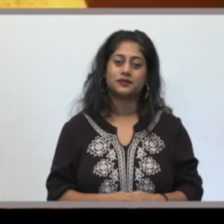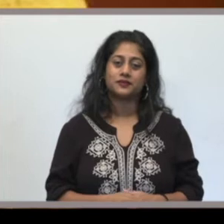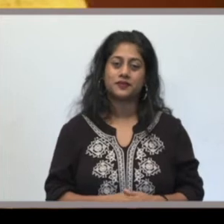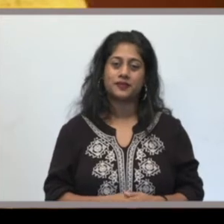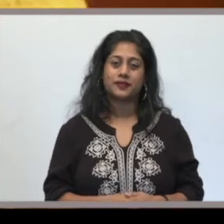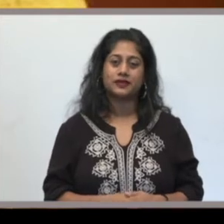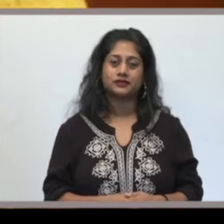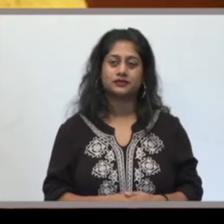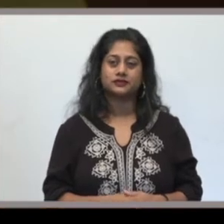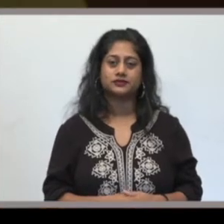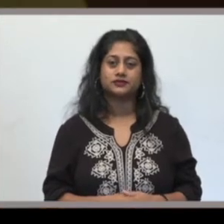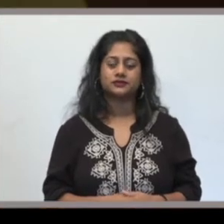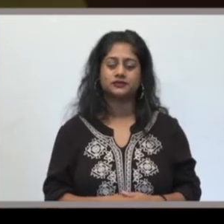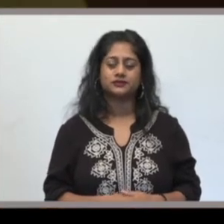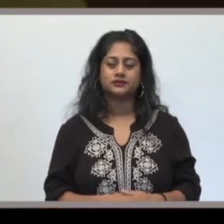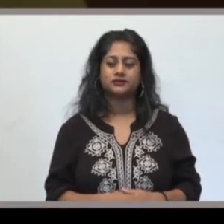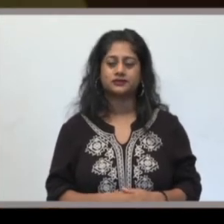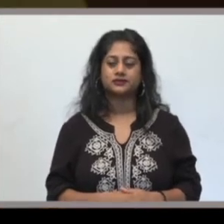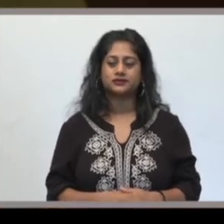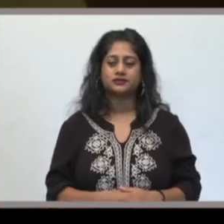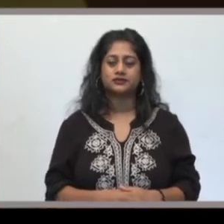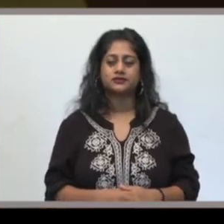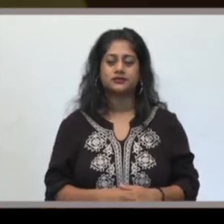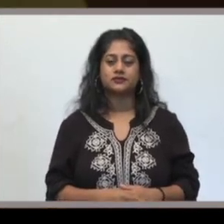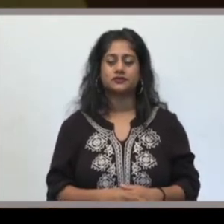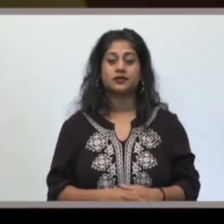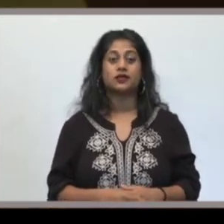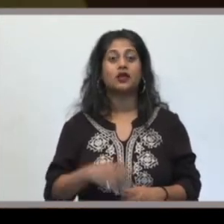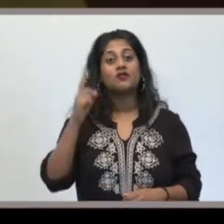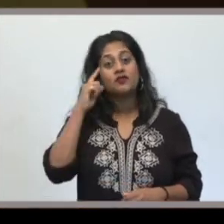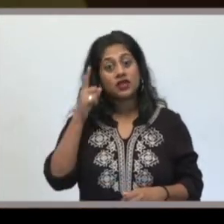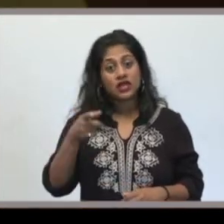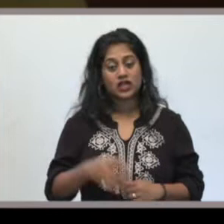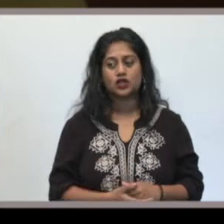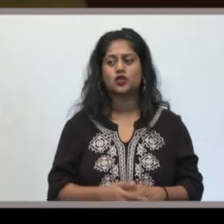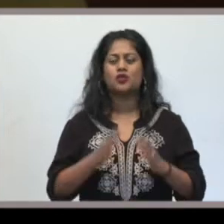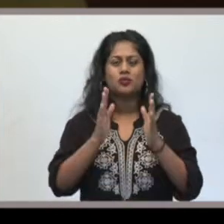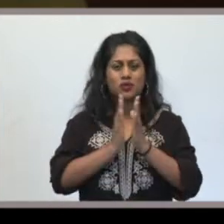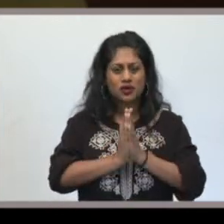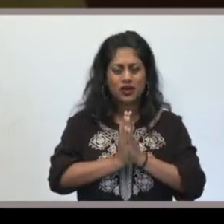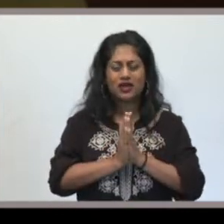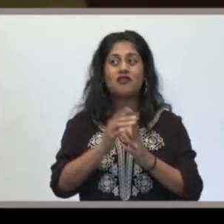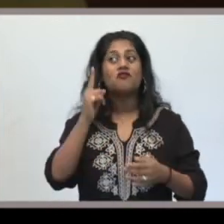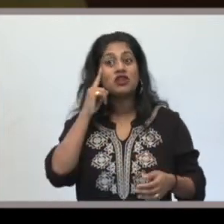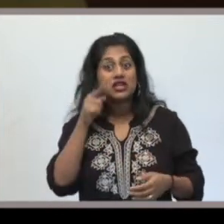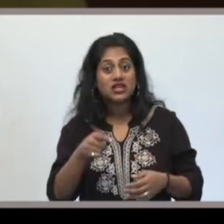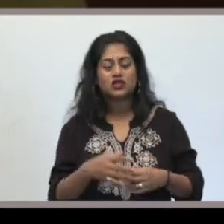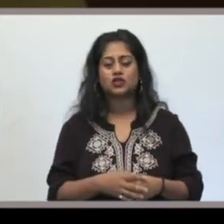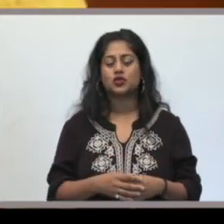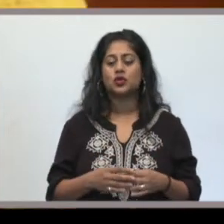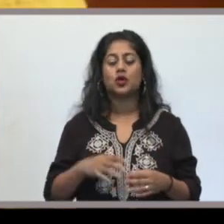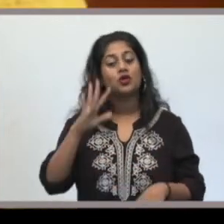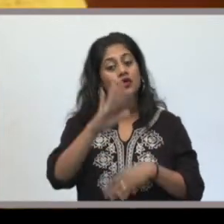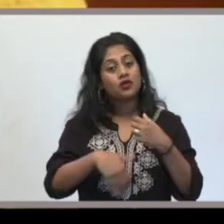bring to you today is rely on God's resources. Rely on God's resources. You